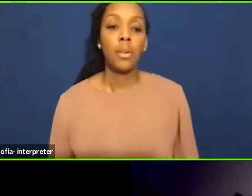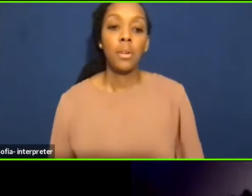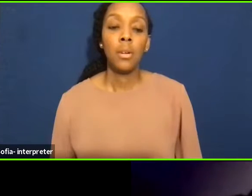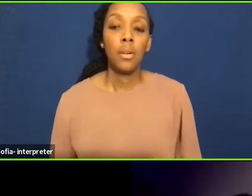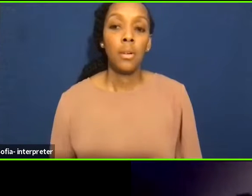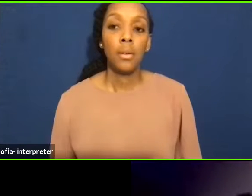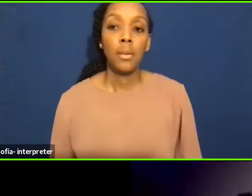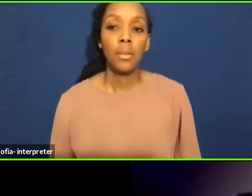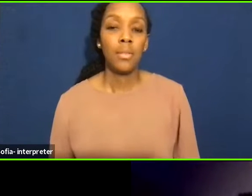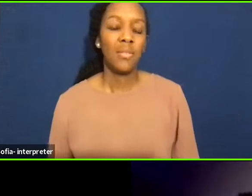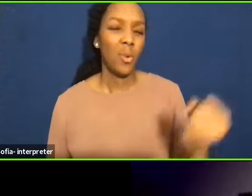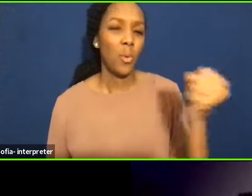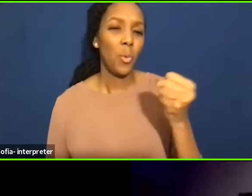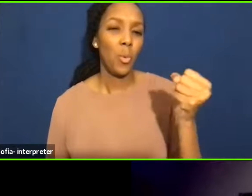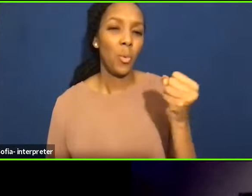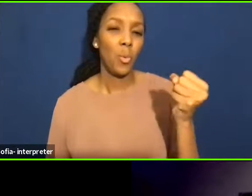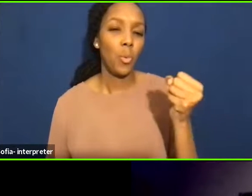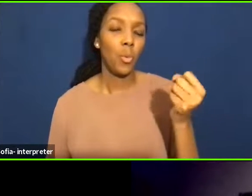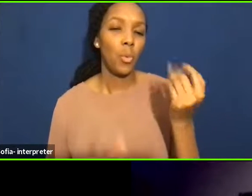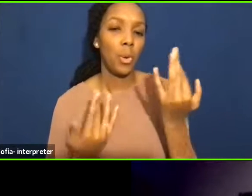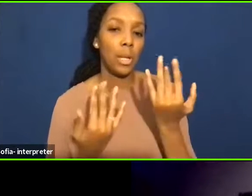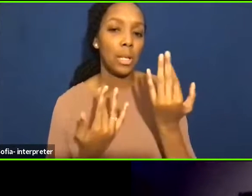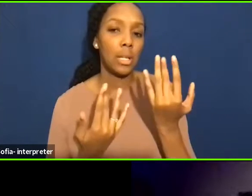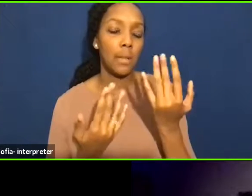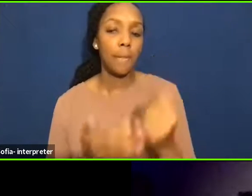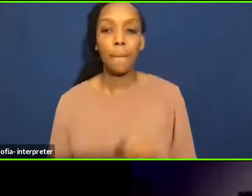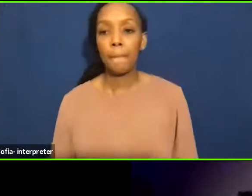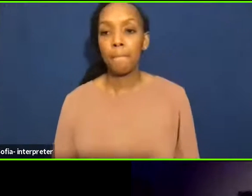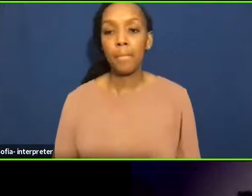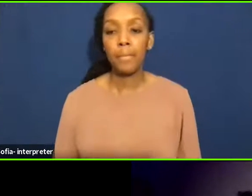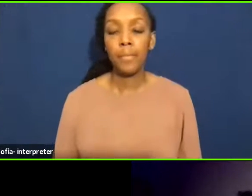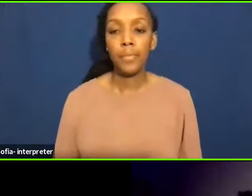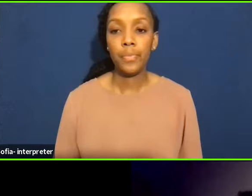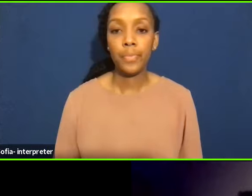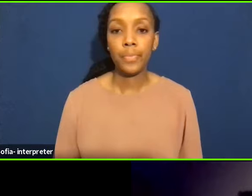Give me one moment. All right.